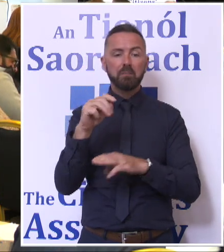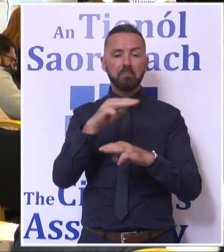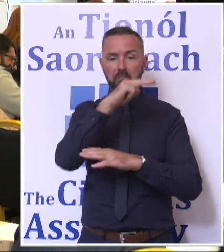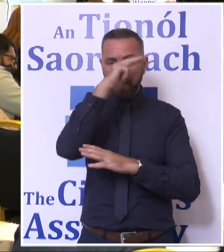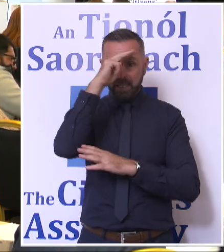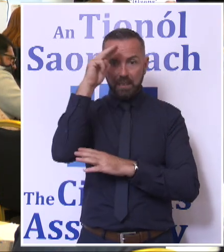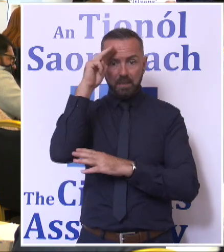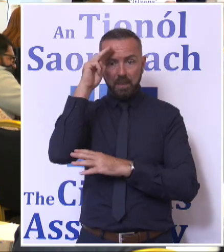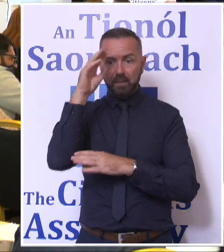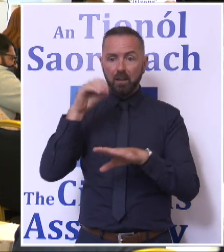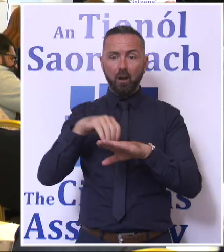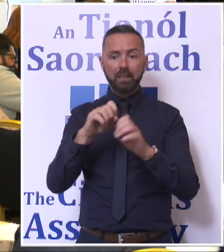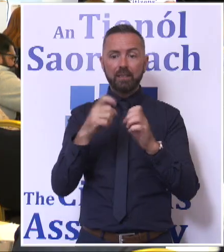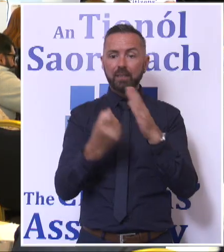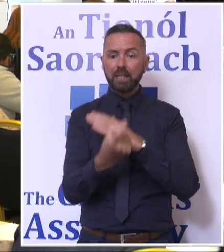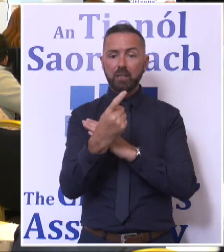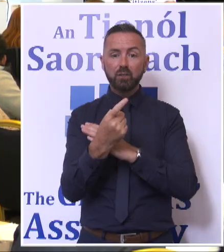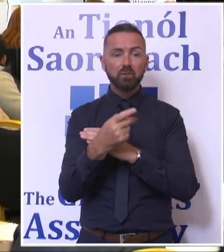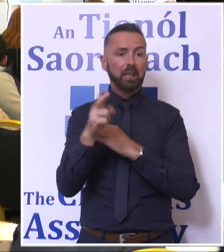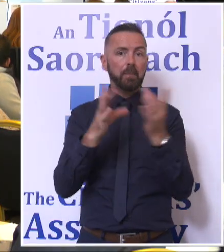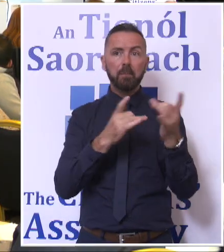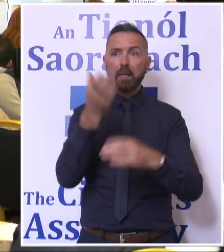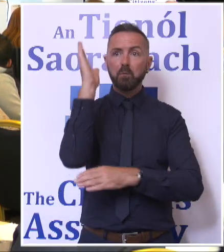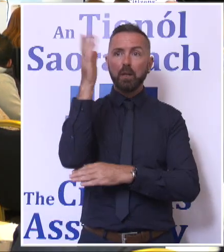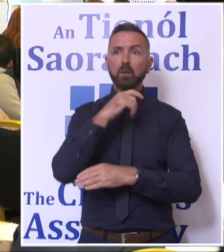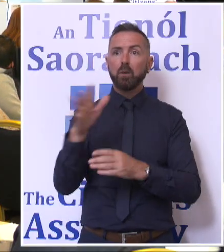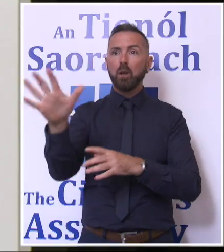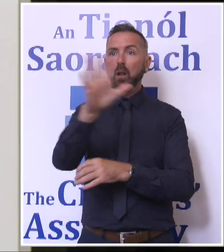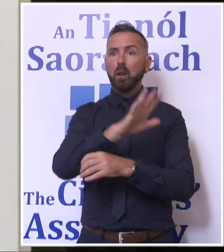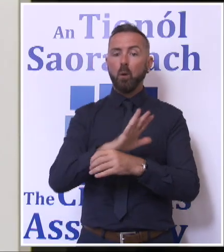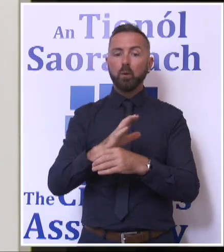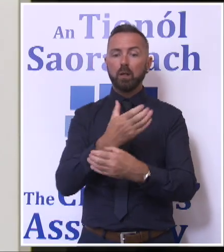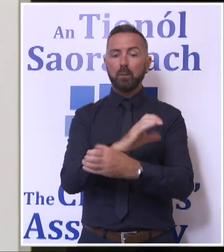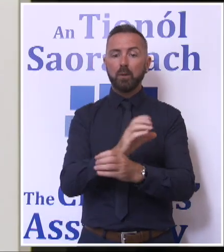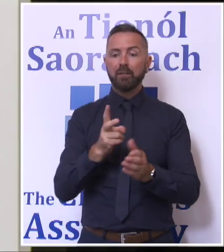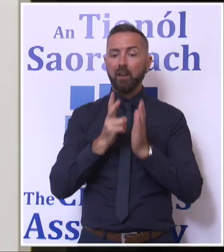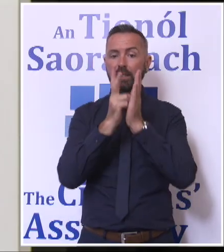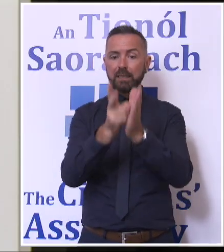city issue, making a presentation to local community volunteers, and